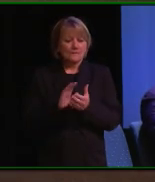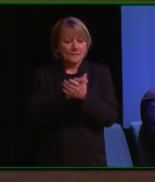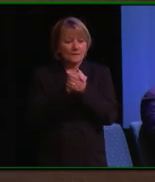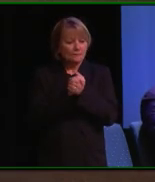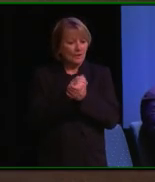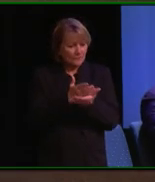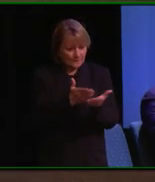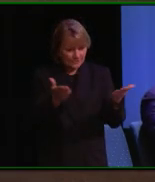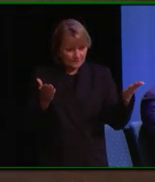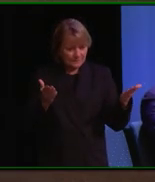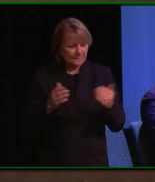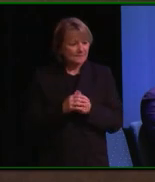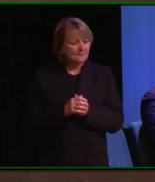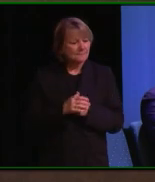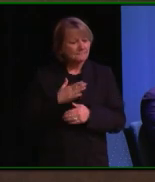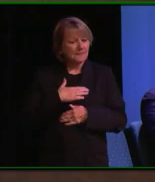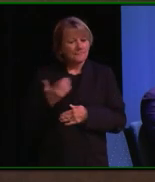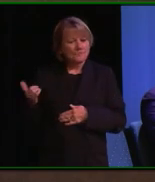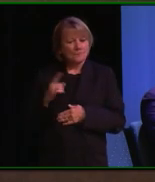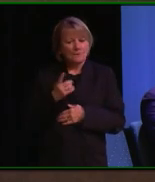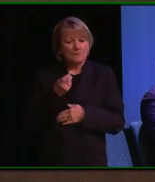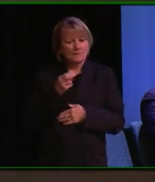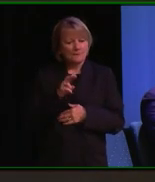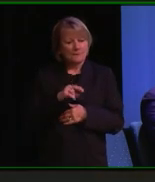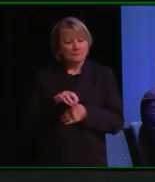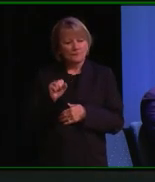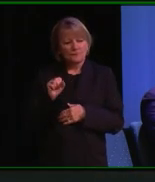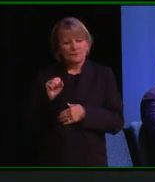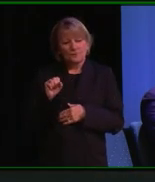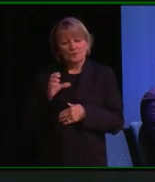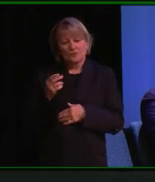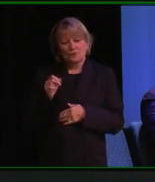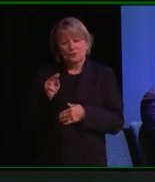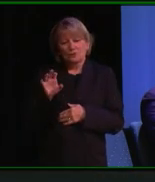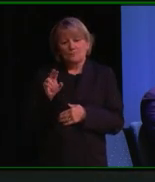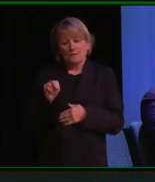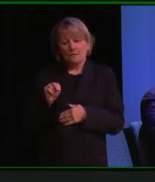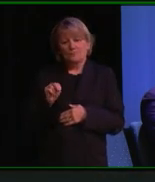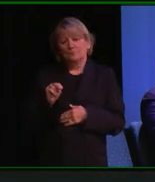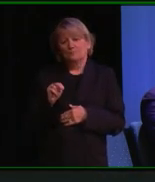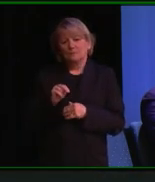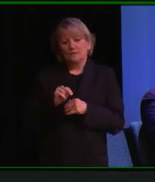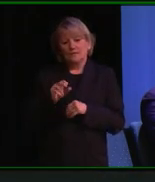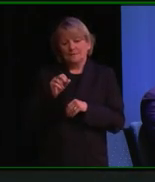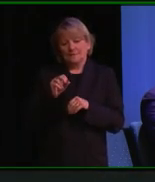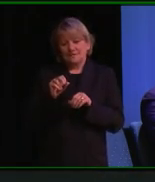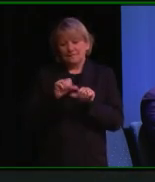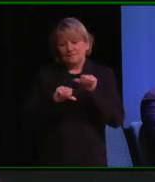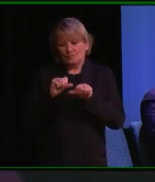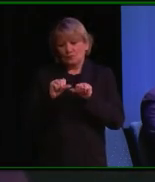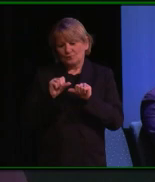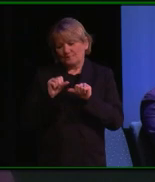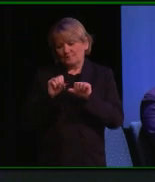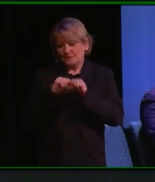Congratulations to you all. I am pleased to welcome Dr. Patricia Sherblum, Dean of Behavioral and Social Sciences and Education.